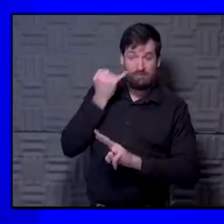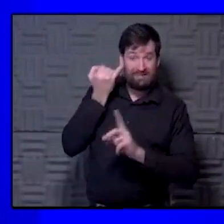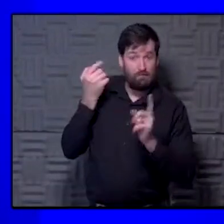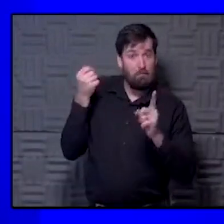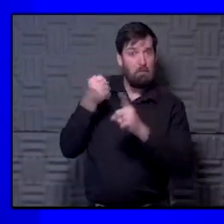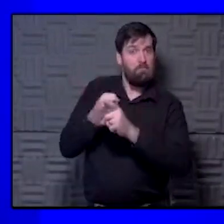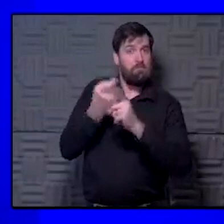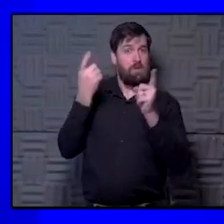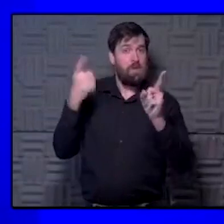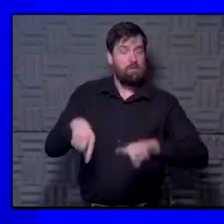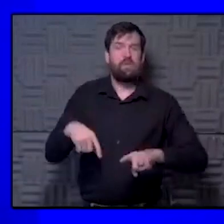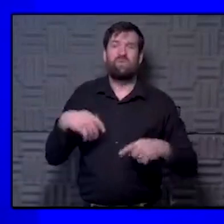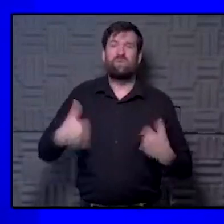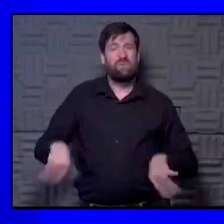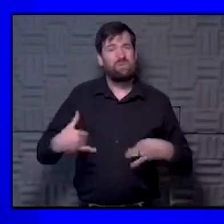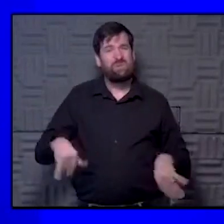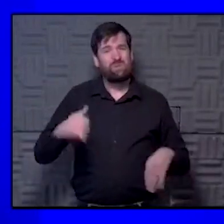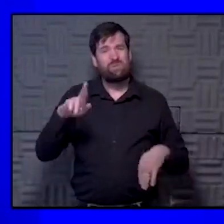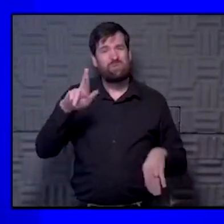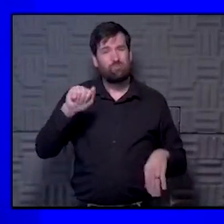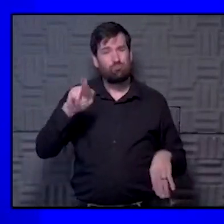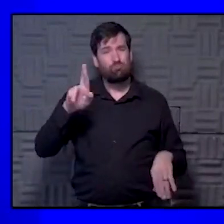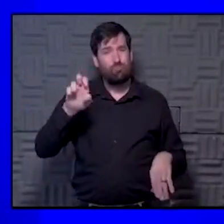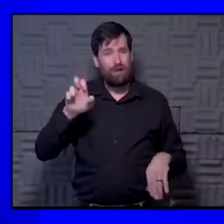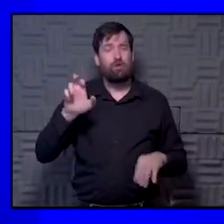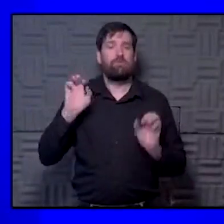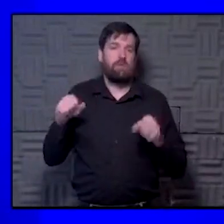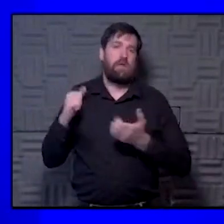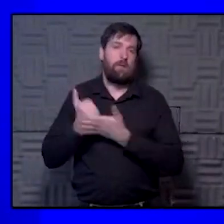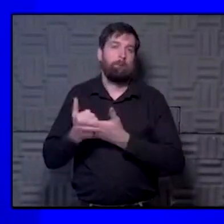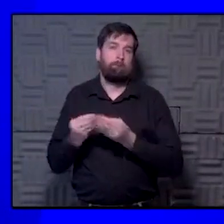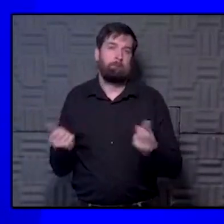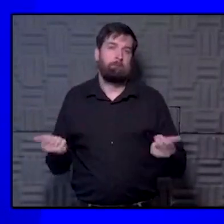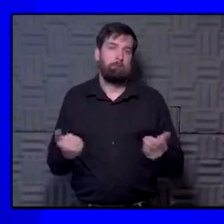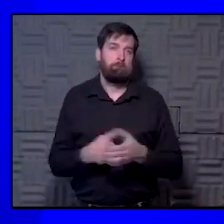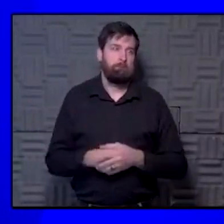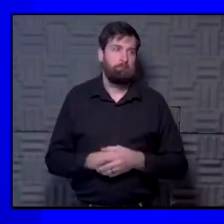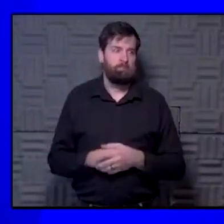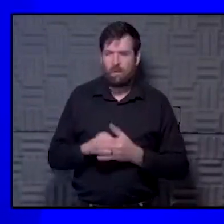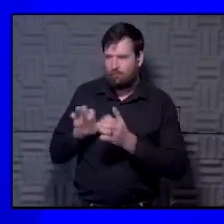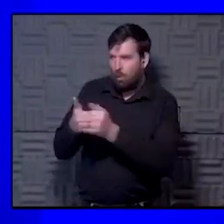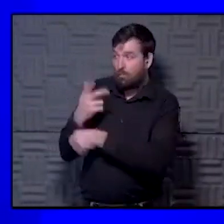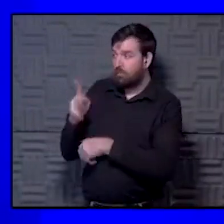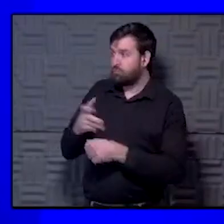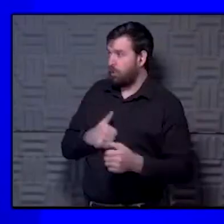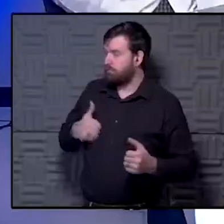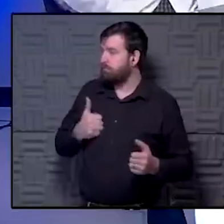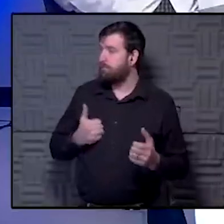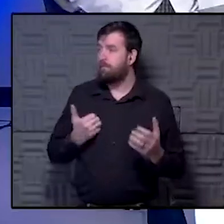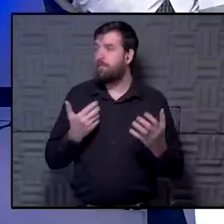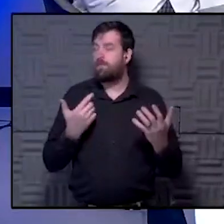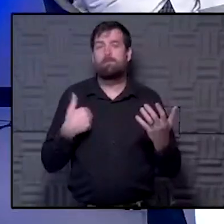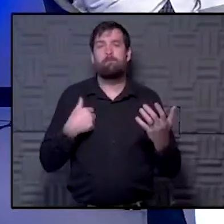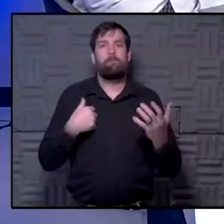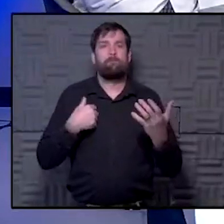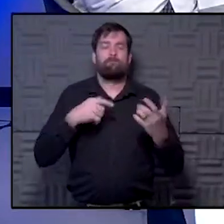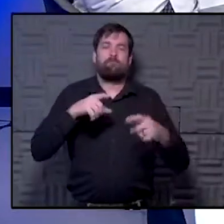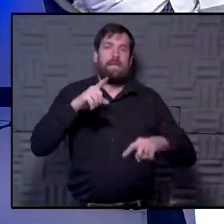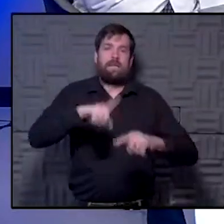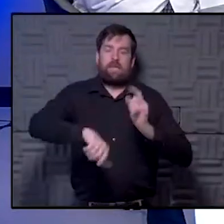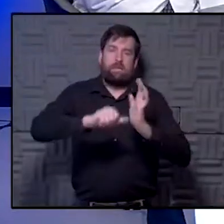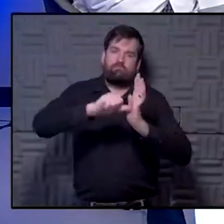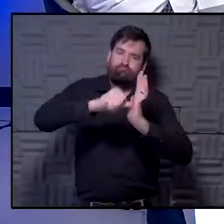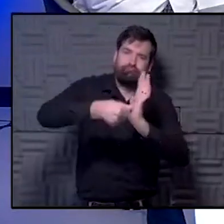happen, even as rare as it is, we can intervene and we can help people get through that. And a follow-up to the, I just cannot